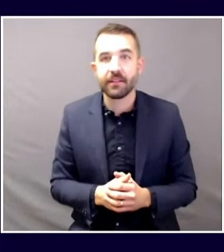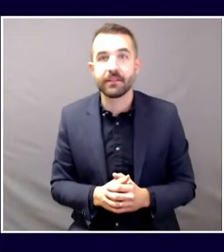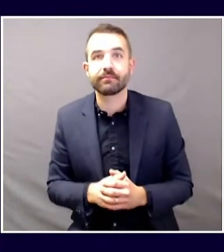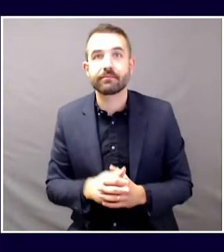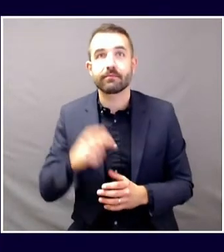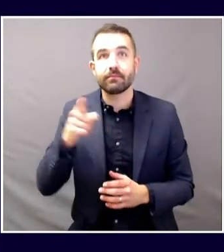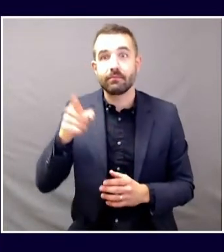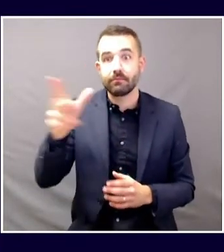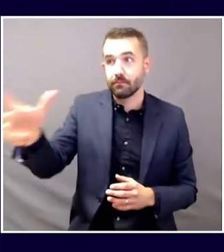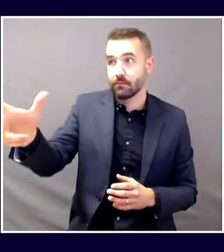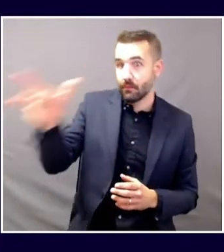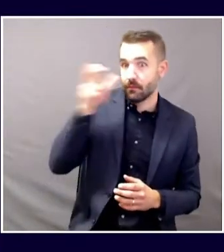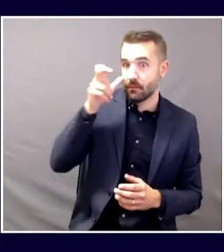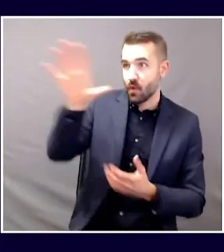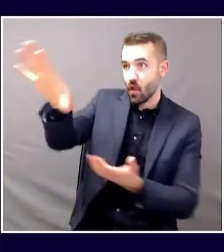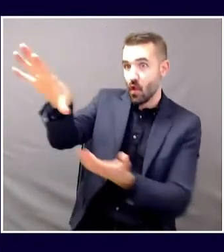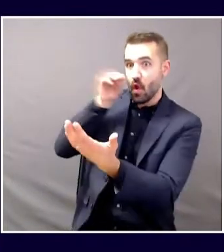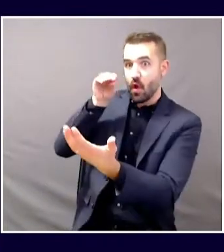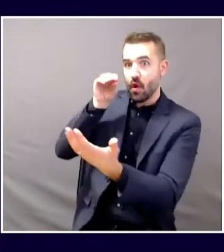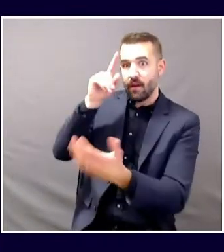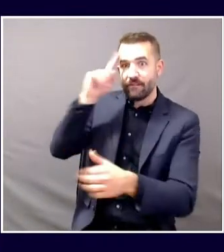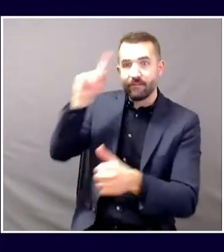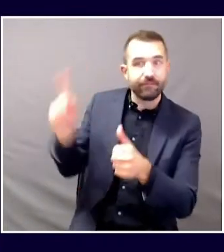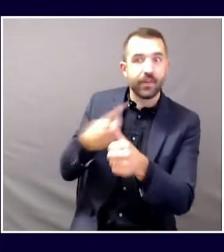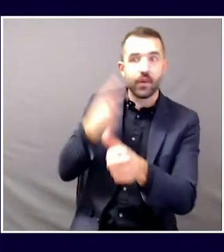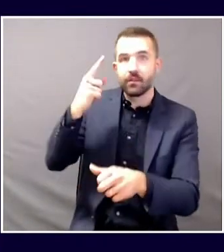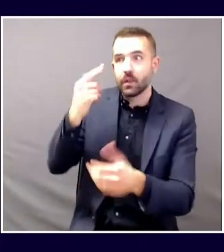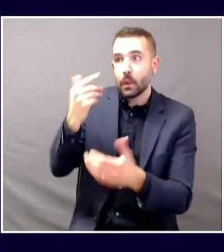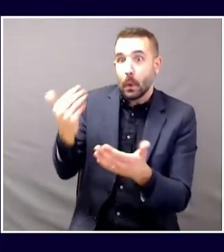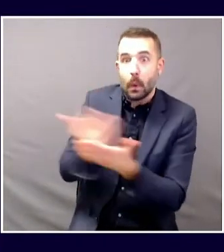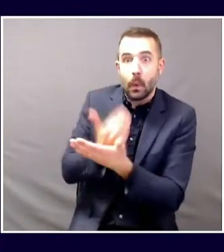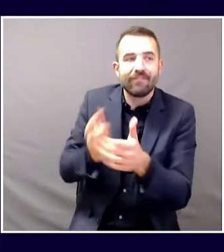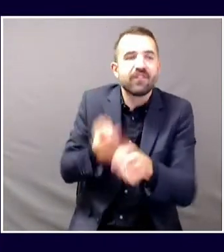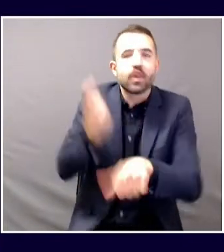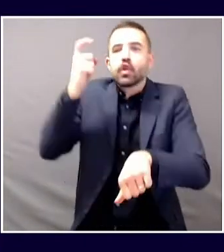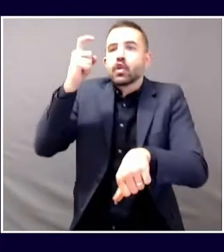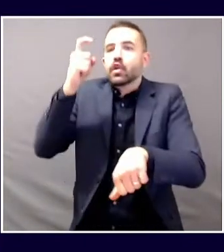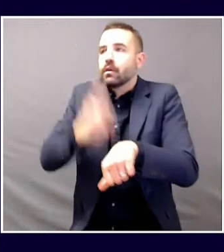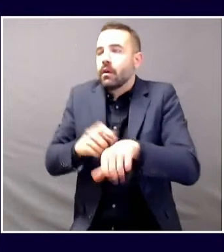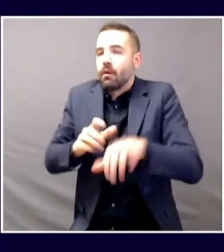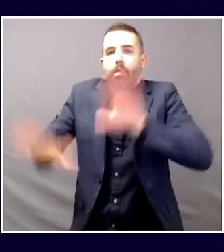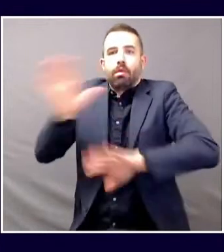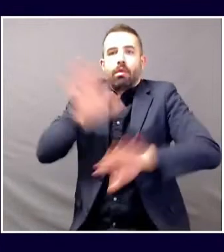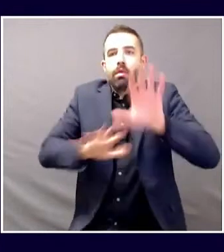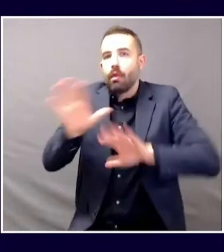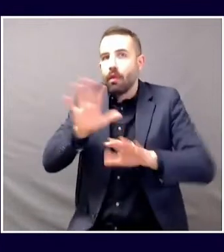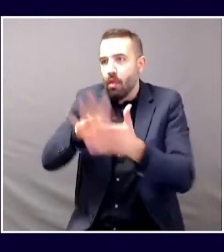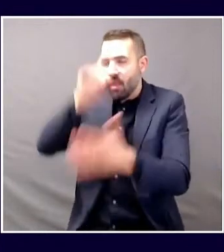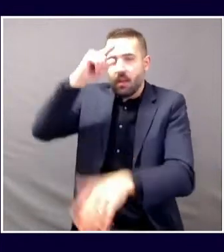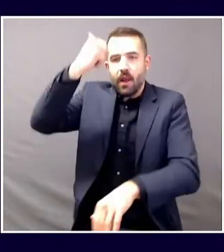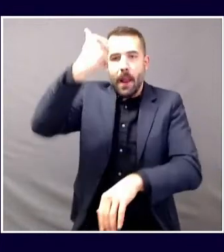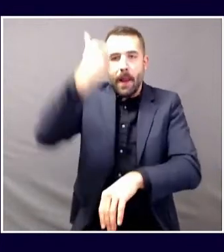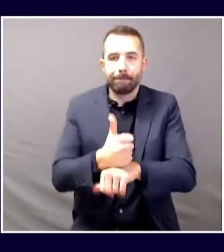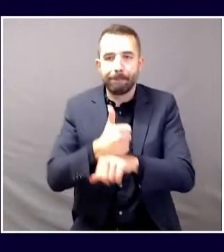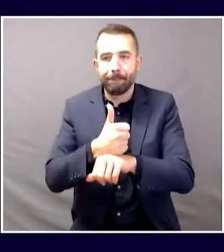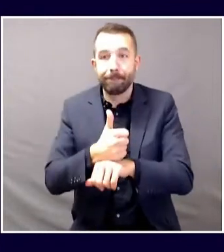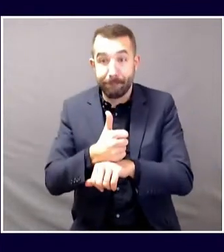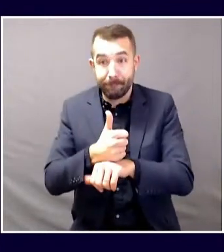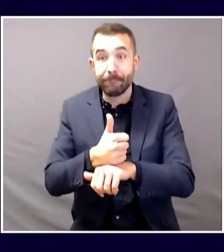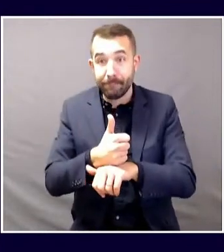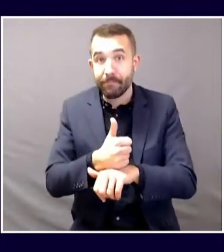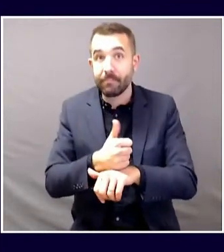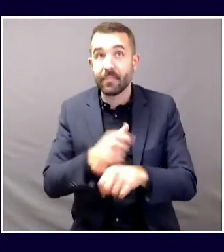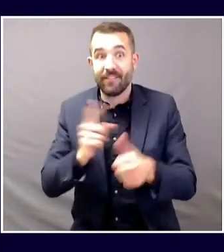him, something he had never encountered, his entire perception was colored by that initial understanding he